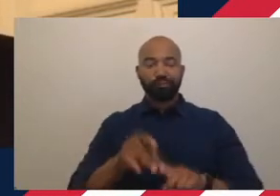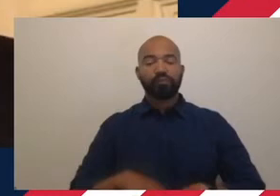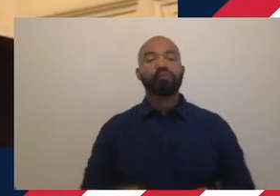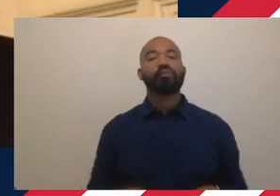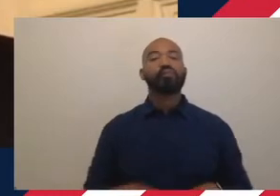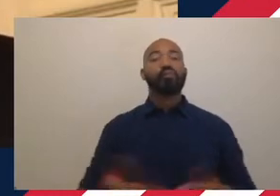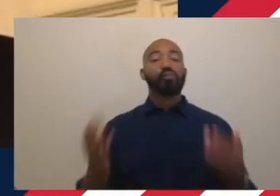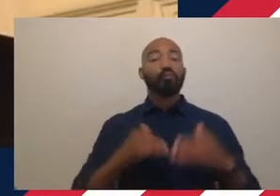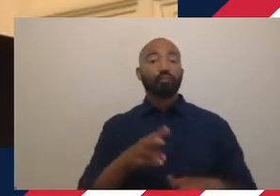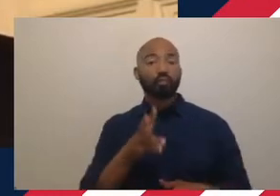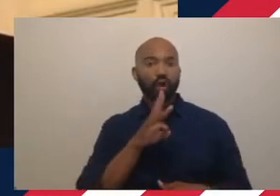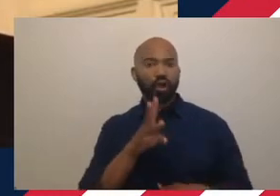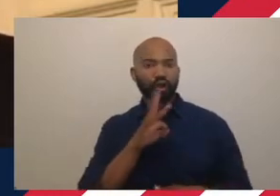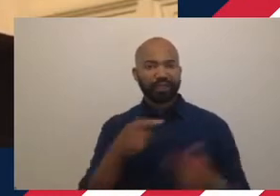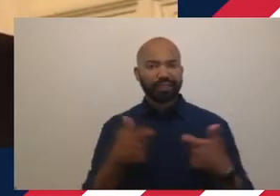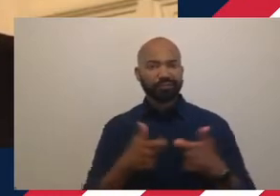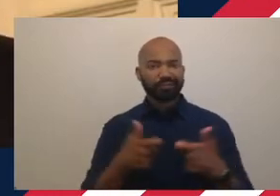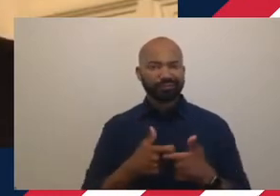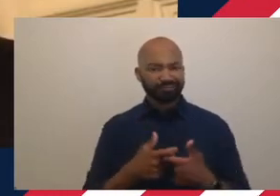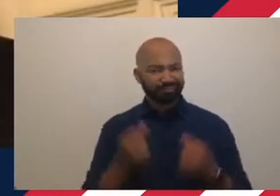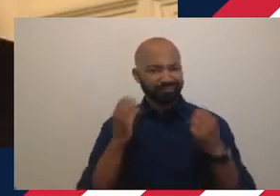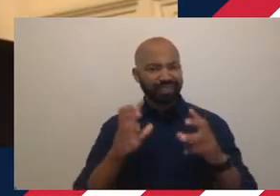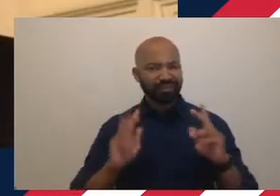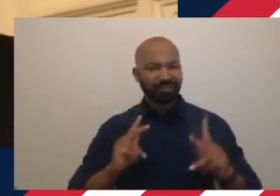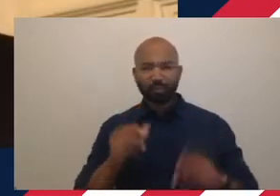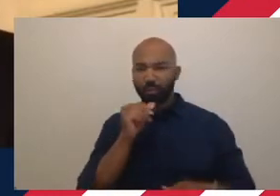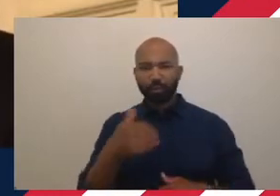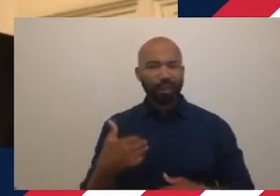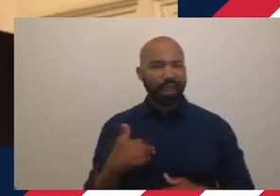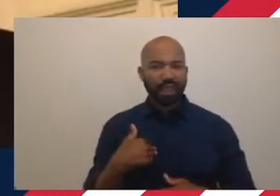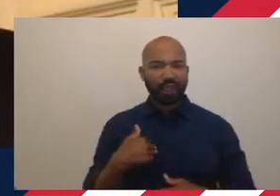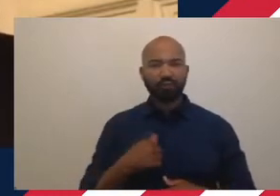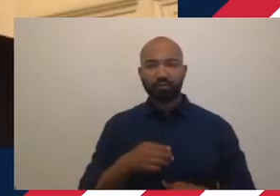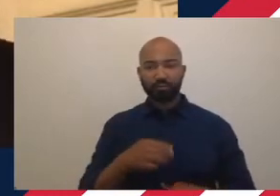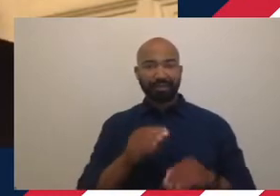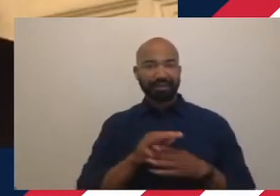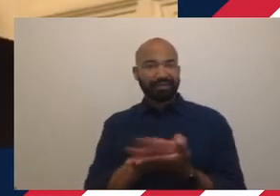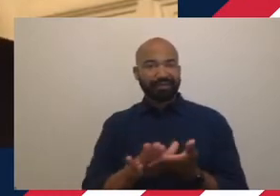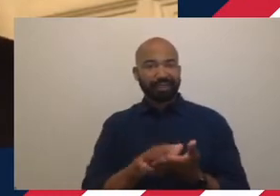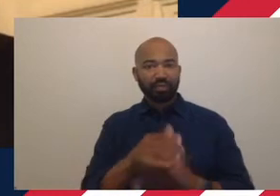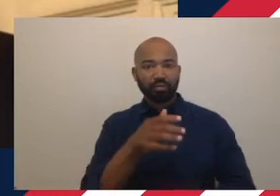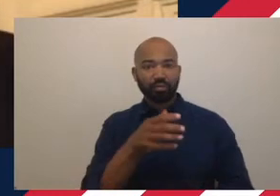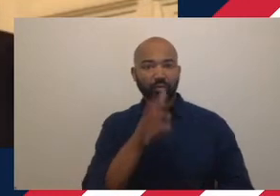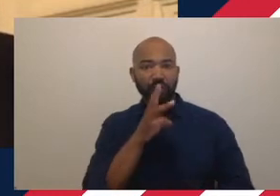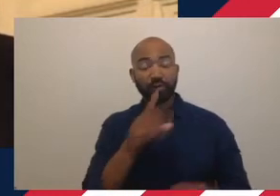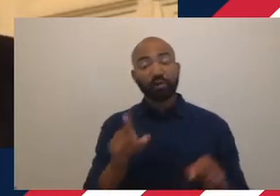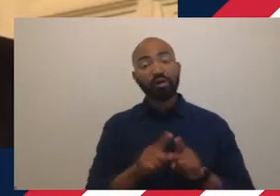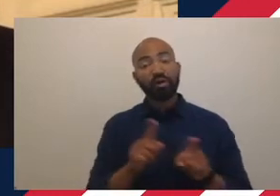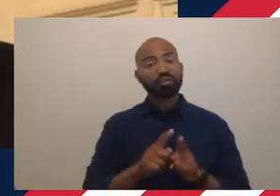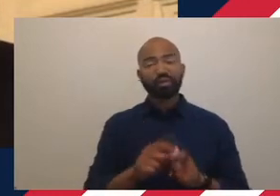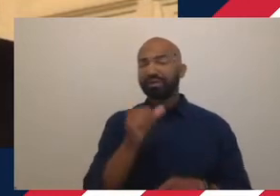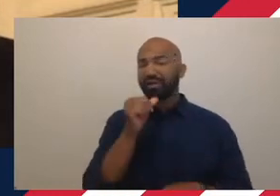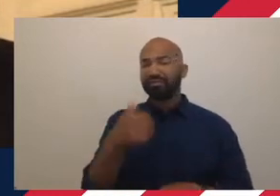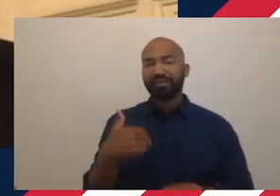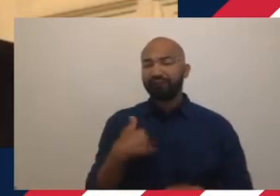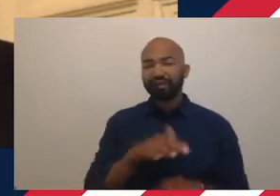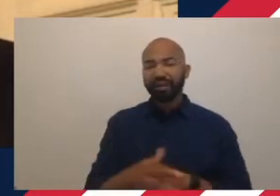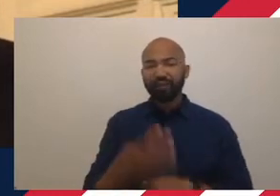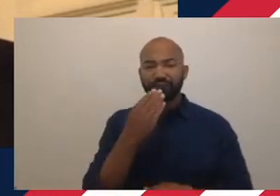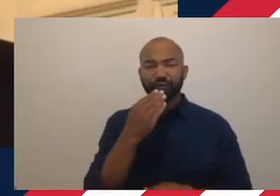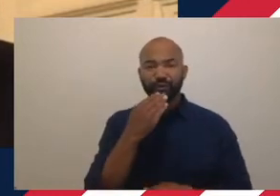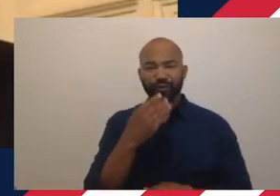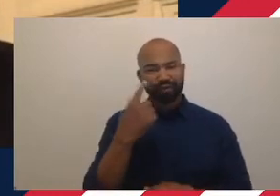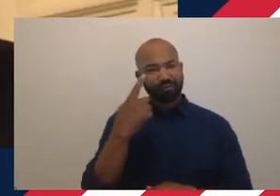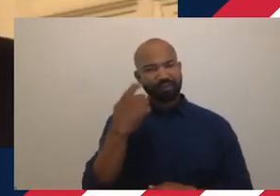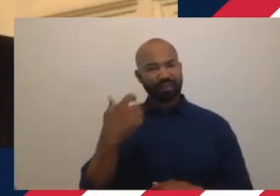of our Navajo people don't have running water. And food insecurities. We live in a food desert here on the